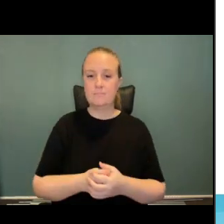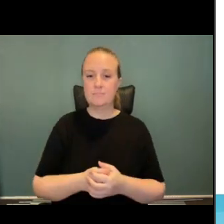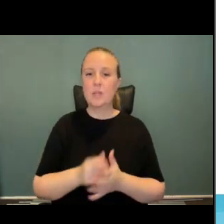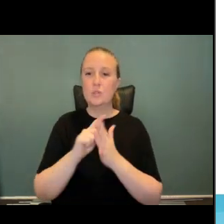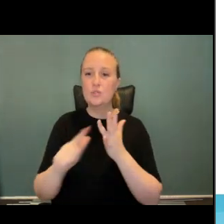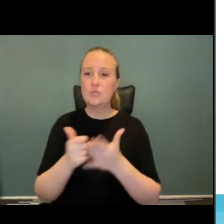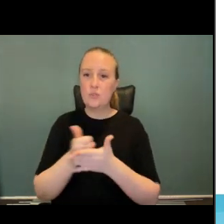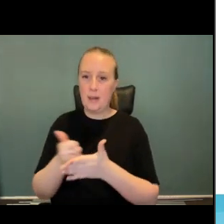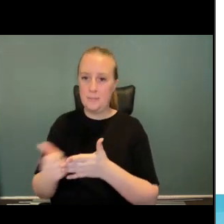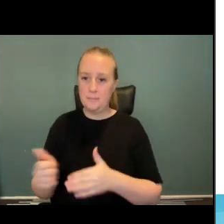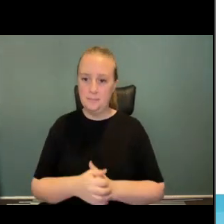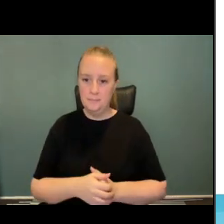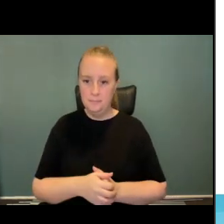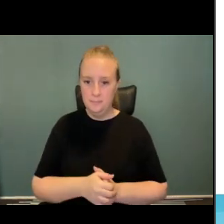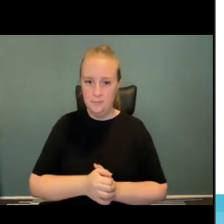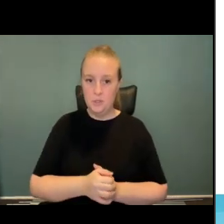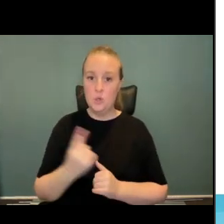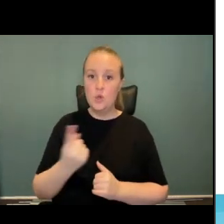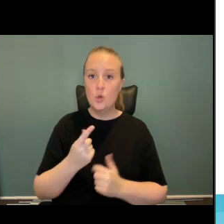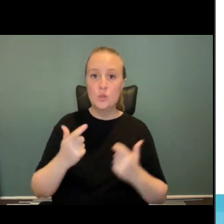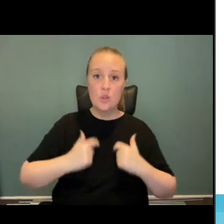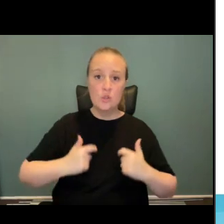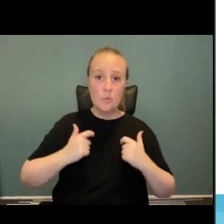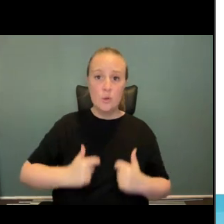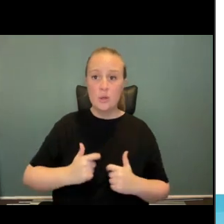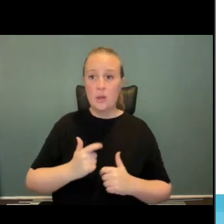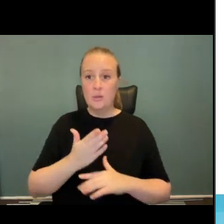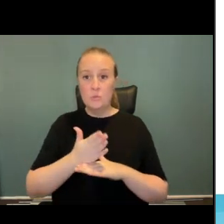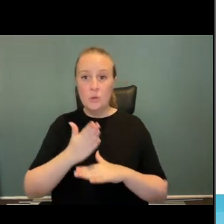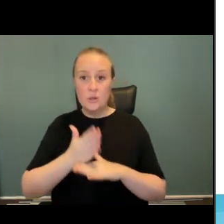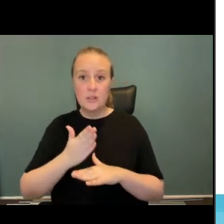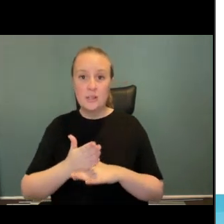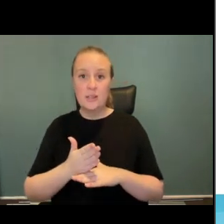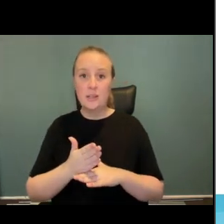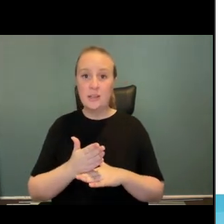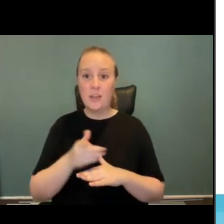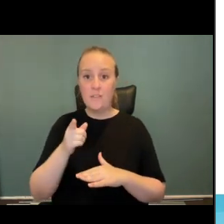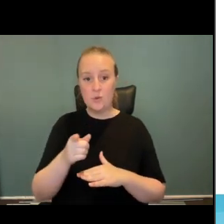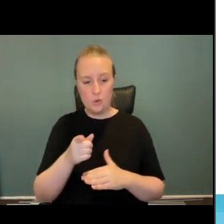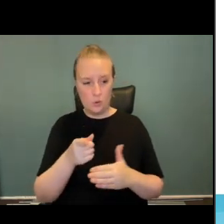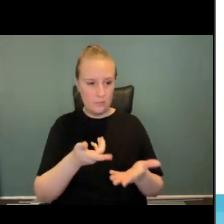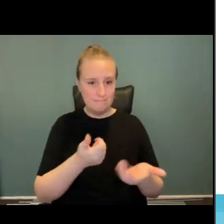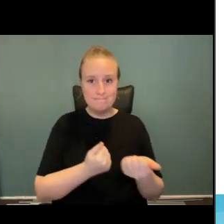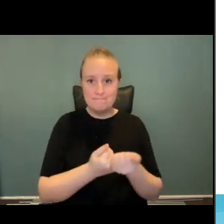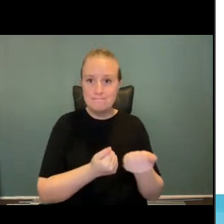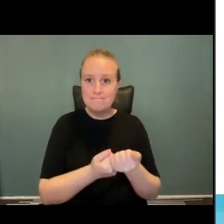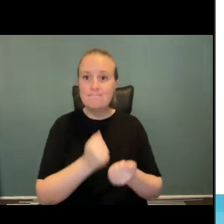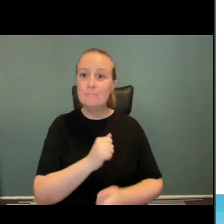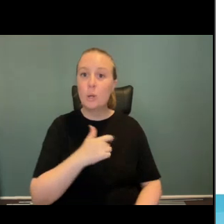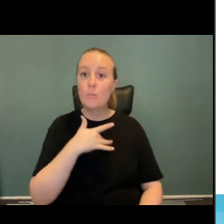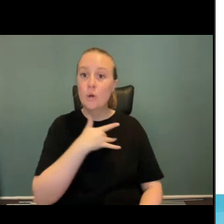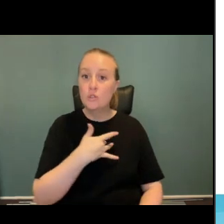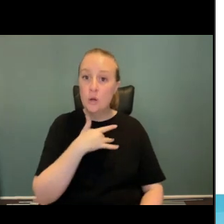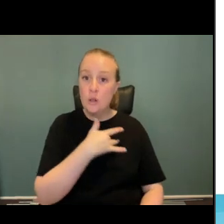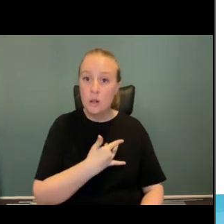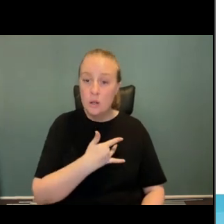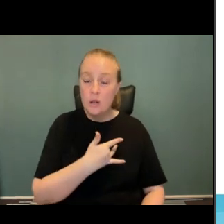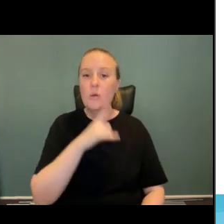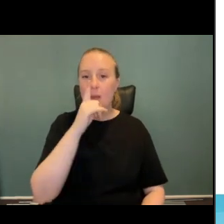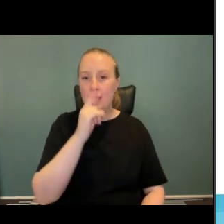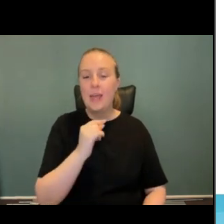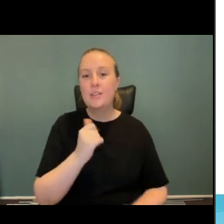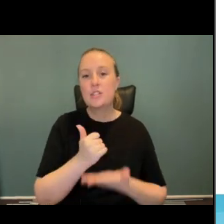social workers out there or anyone out there who's dealing with these clients on an emotional level, we can also support in any safety